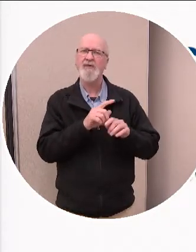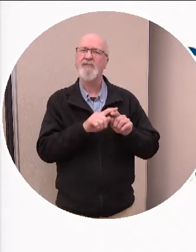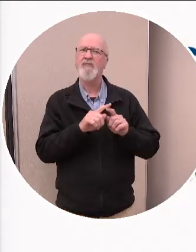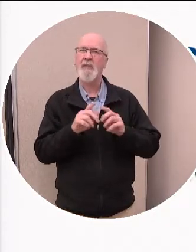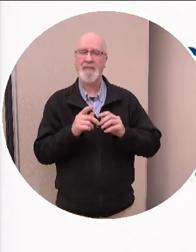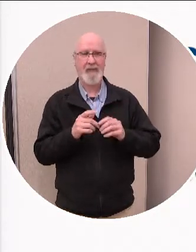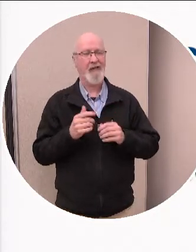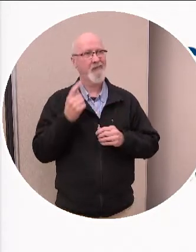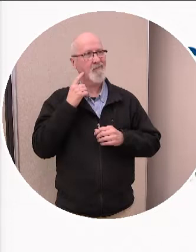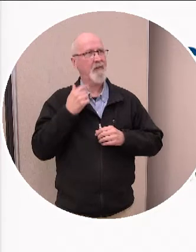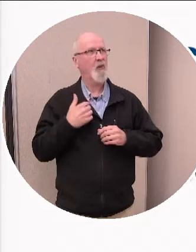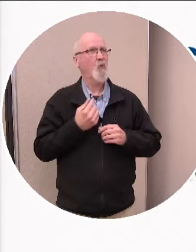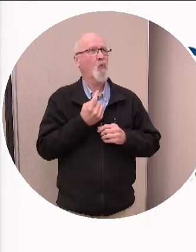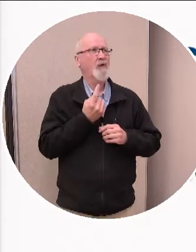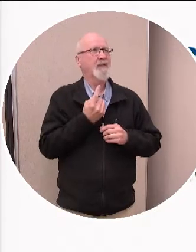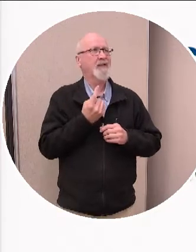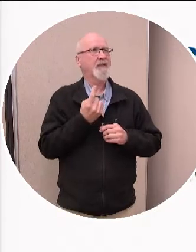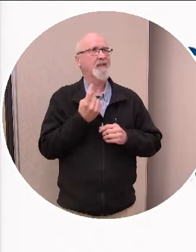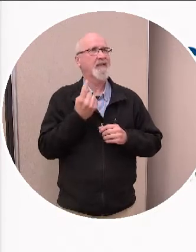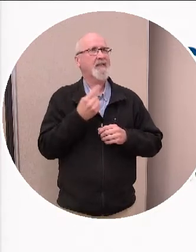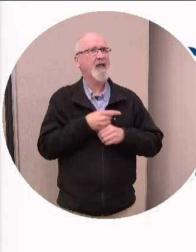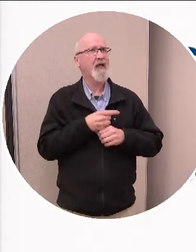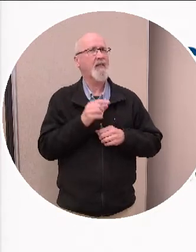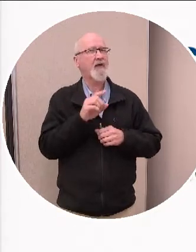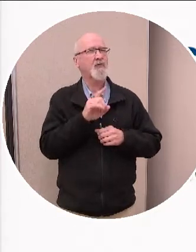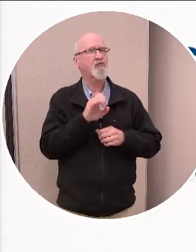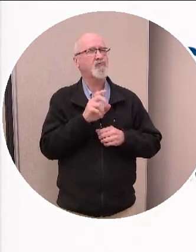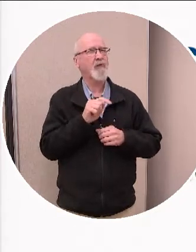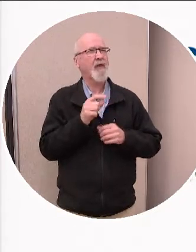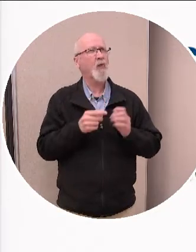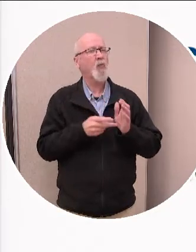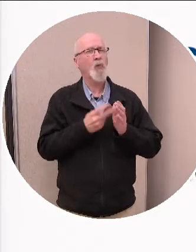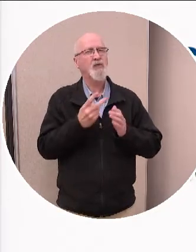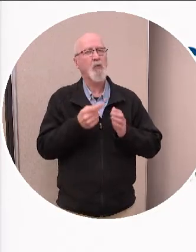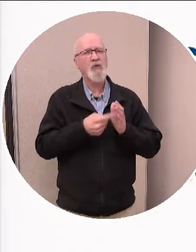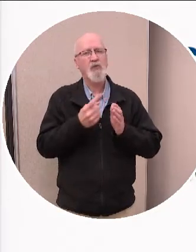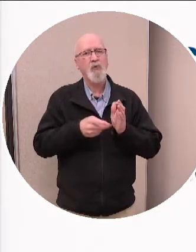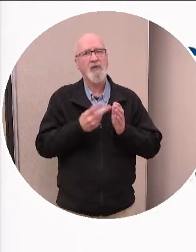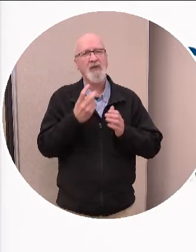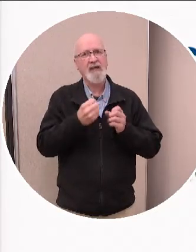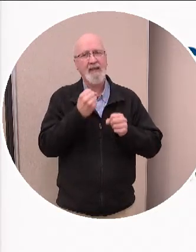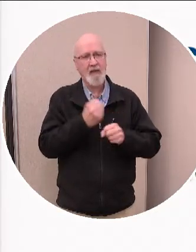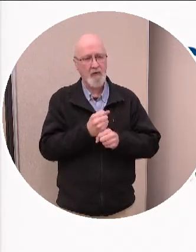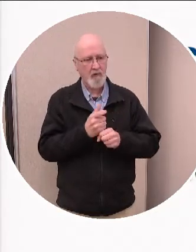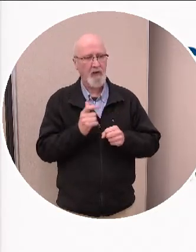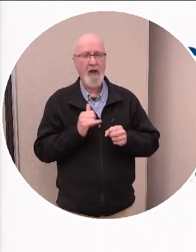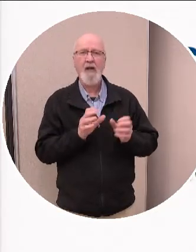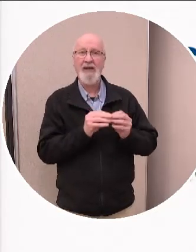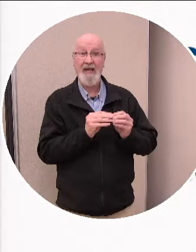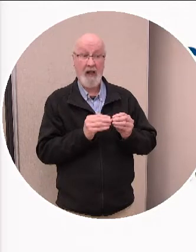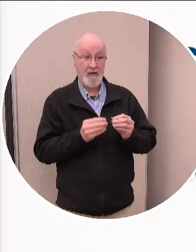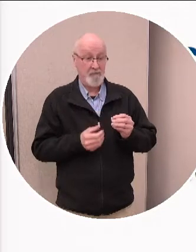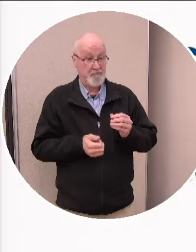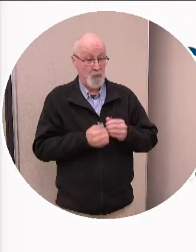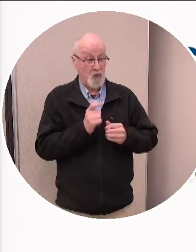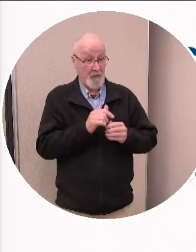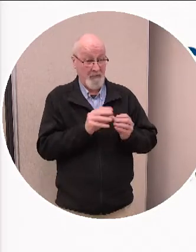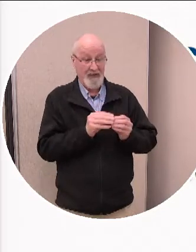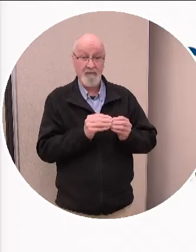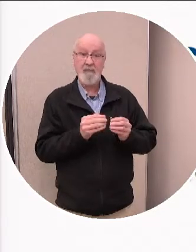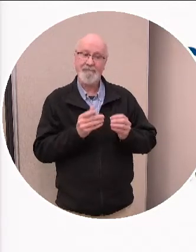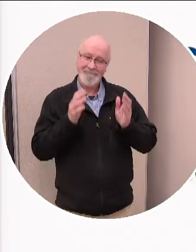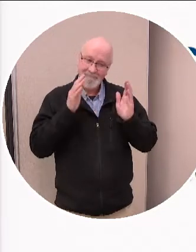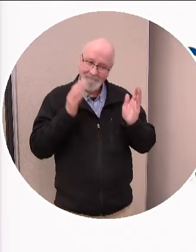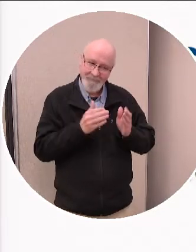only get together with our administrators from the district level twice a year, and half of that time was devoted to this issue around gender